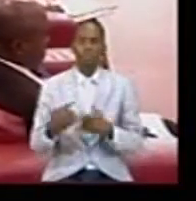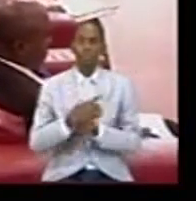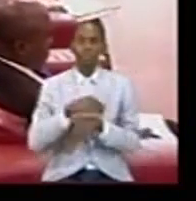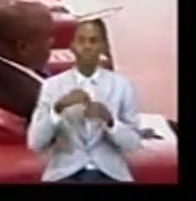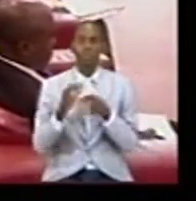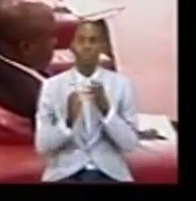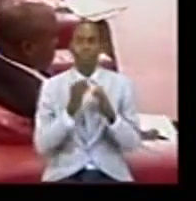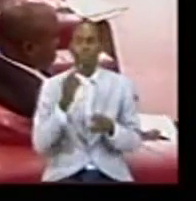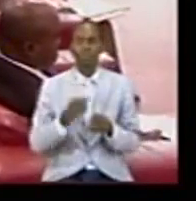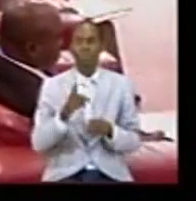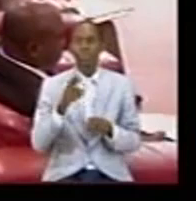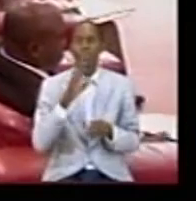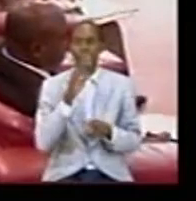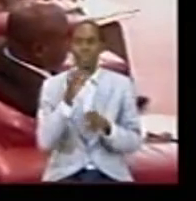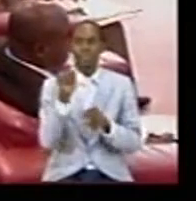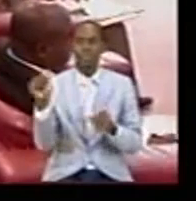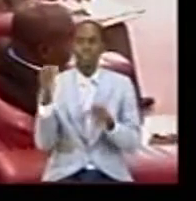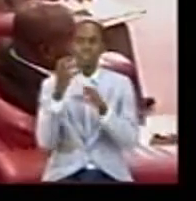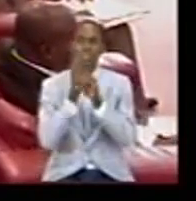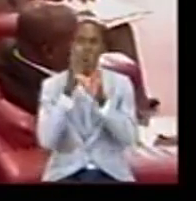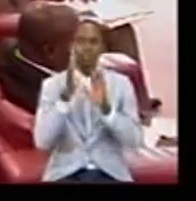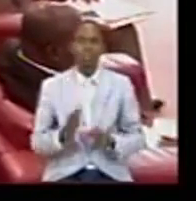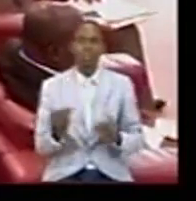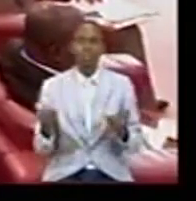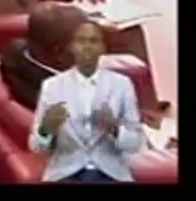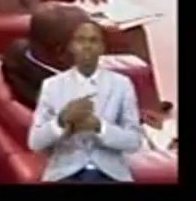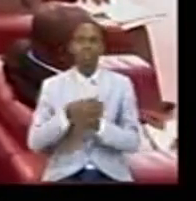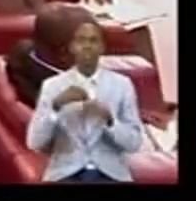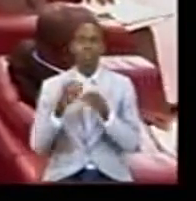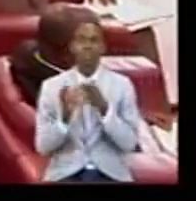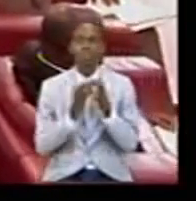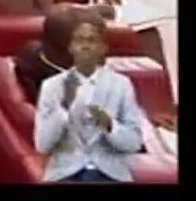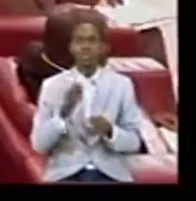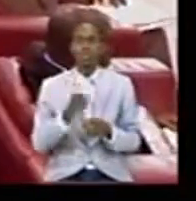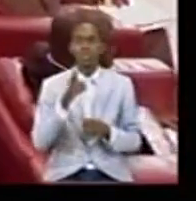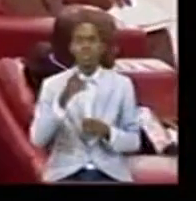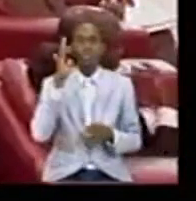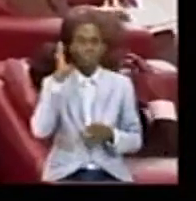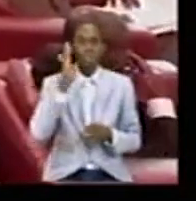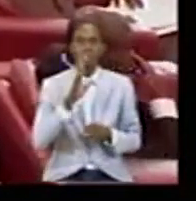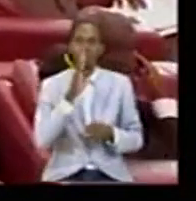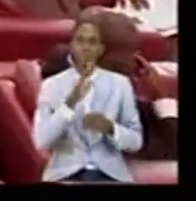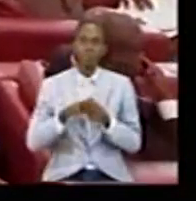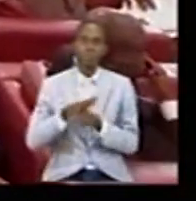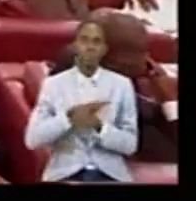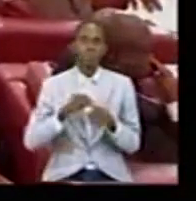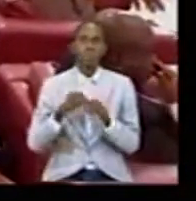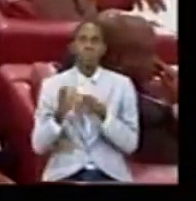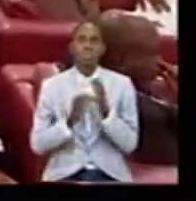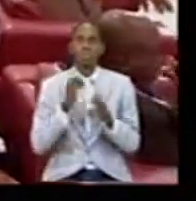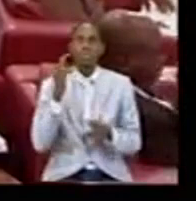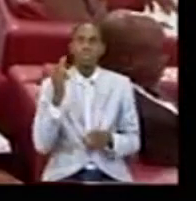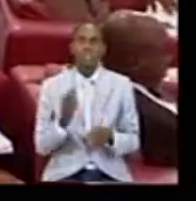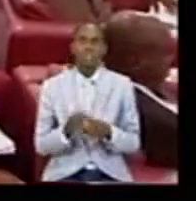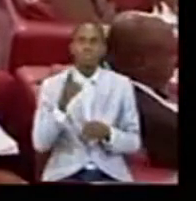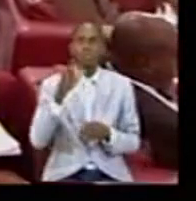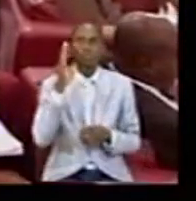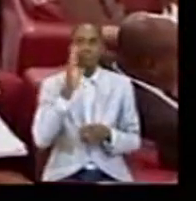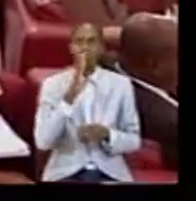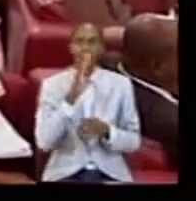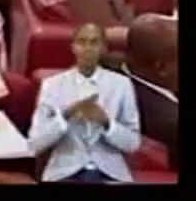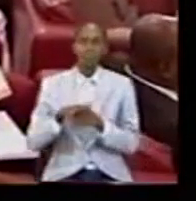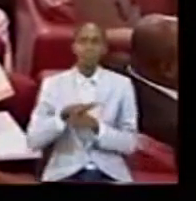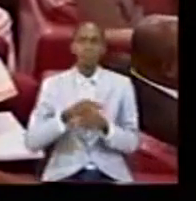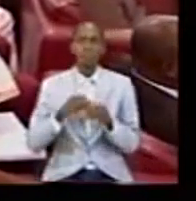A receiver today. You'll be full. I said you'll be full.